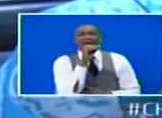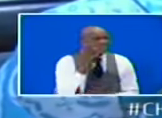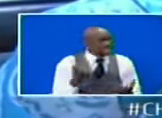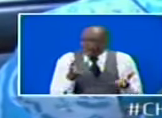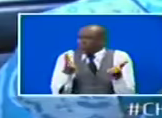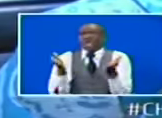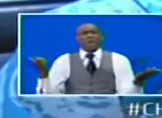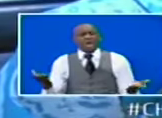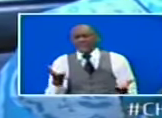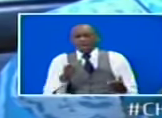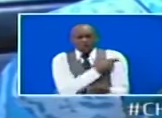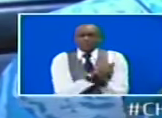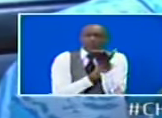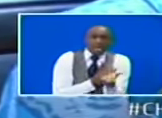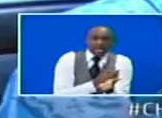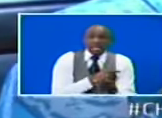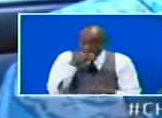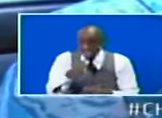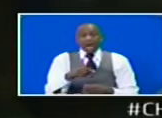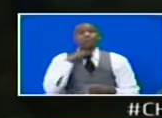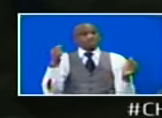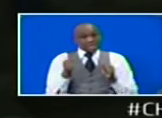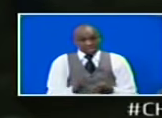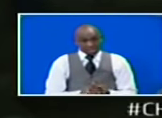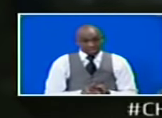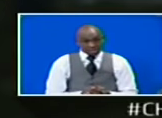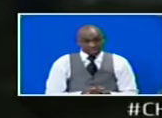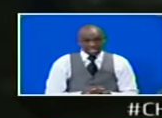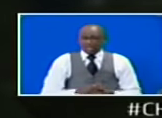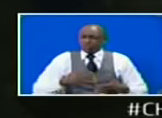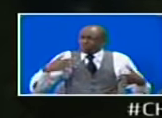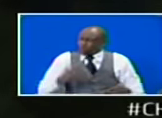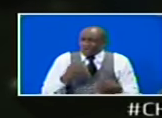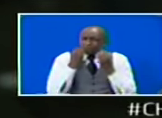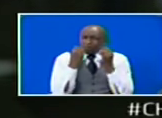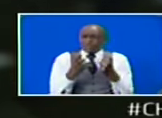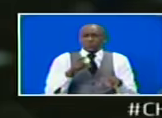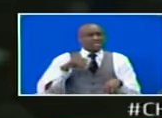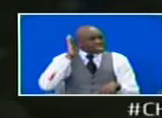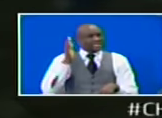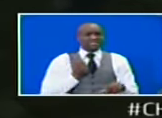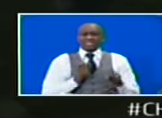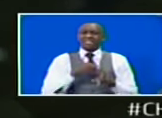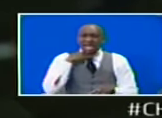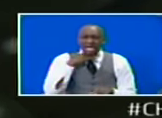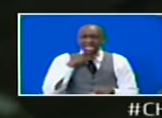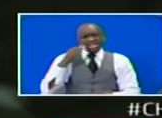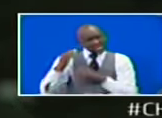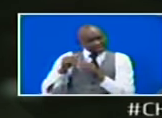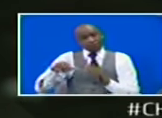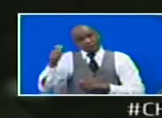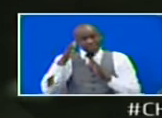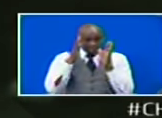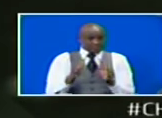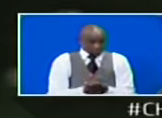sasa hapa ni hospitali ama ati hapa ni mochari. It was the shocking information of death that also reached the relatives of Raphael